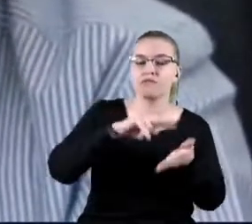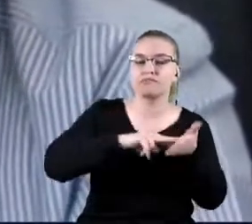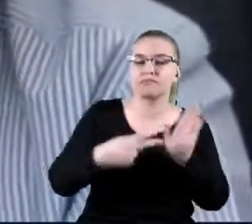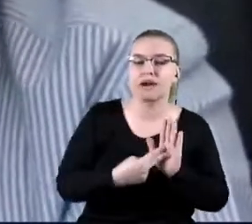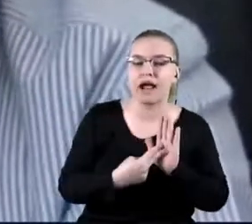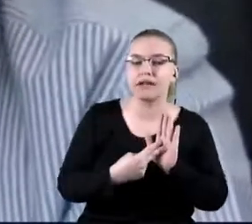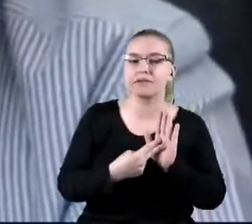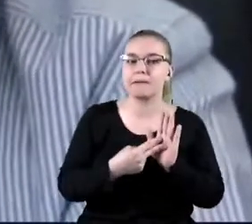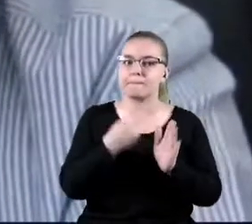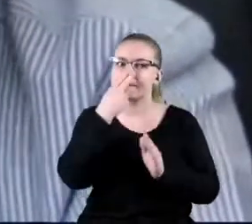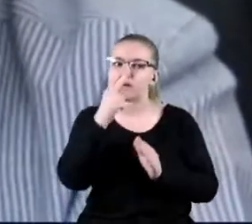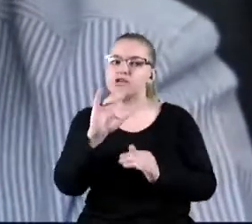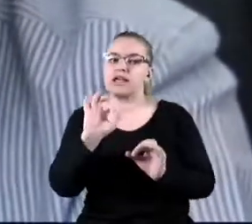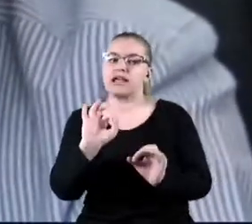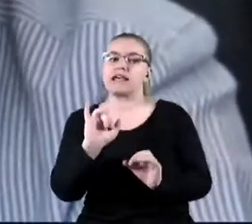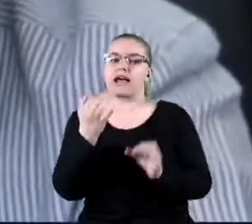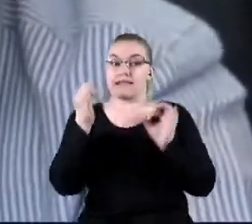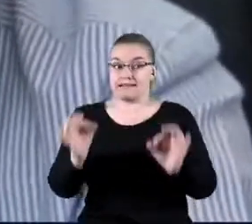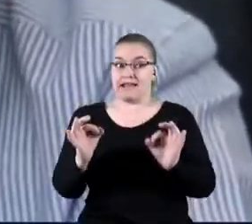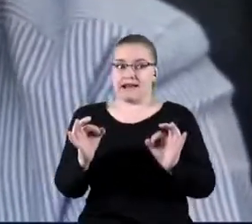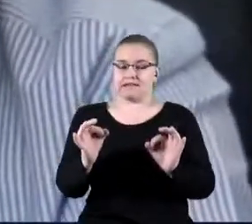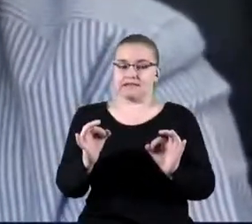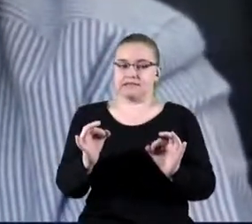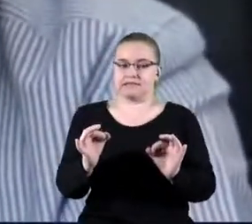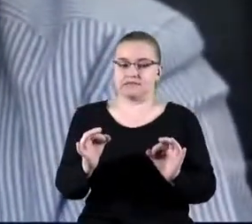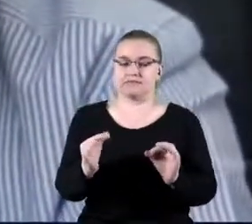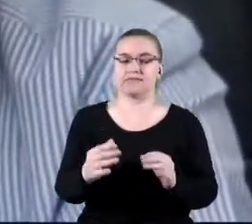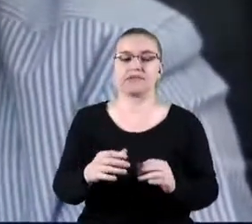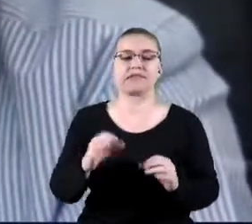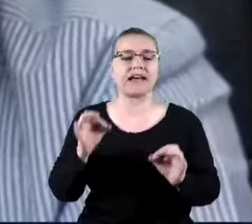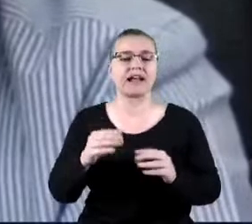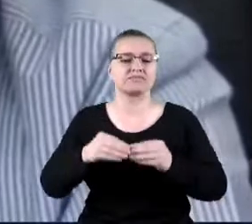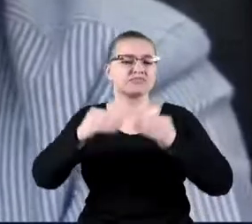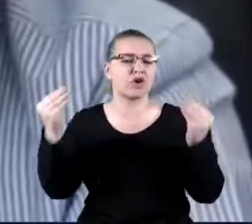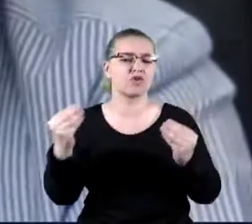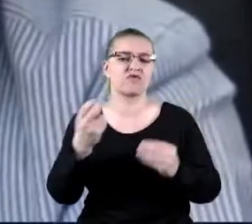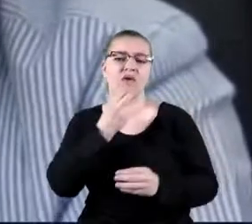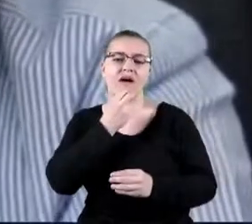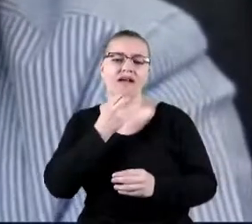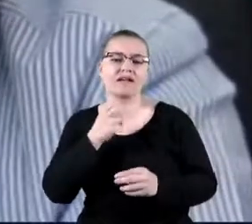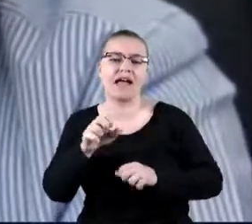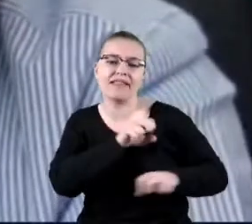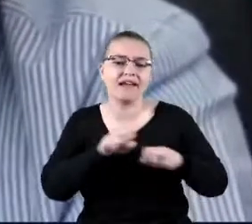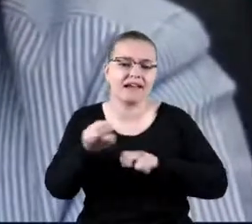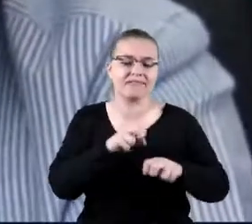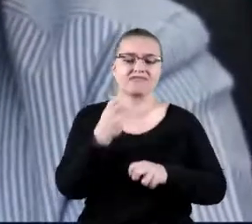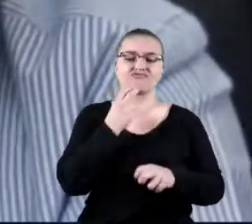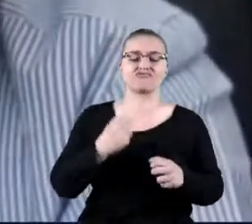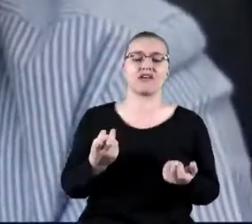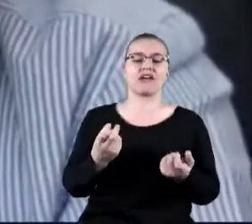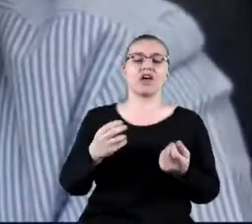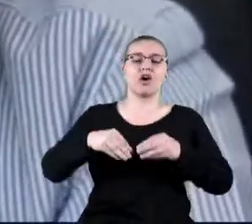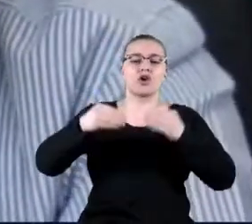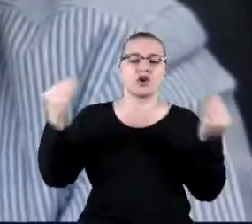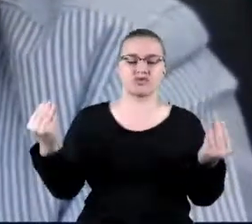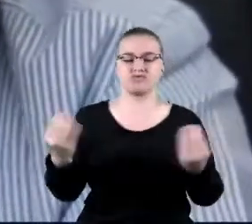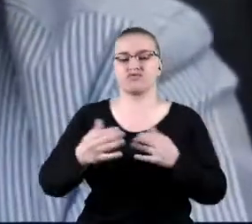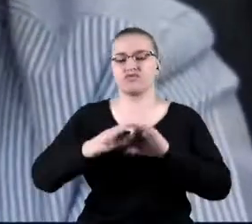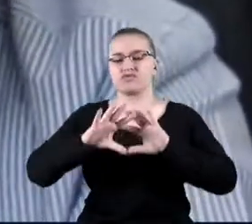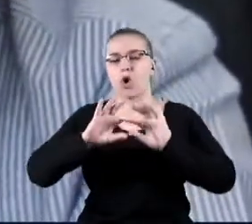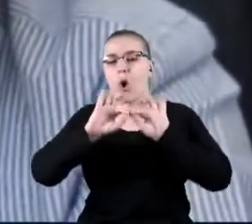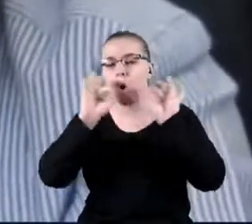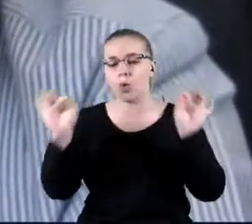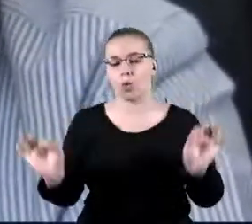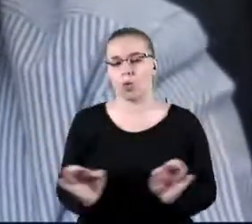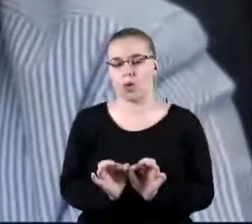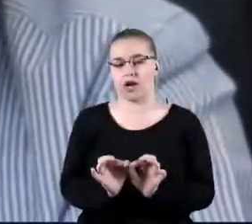plan needs to take into account the reality that surrounds us with energy development, infrastructure development.